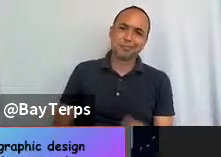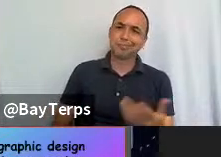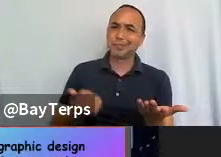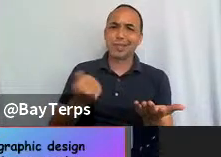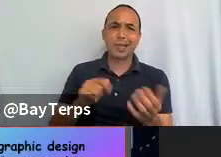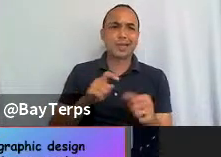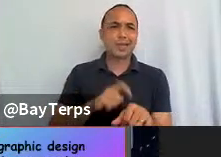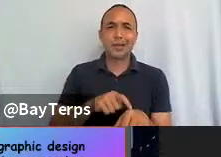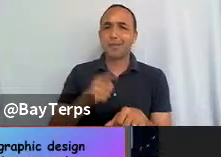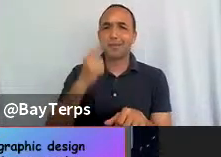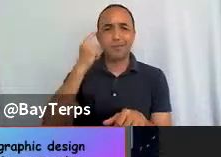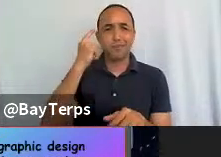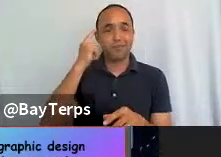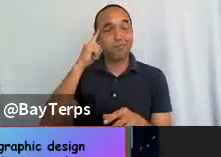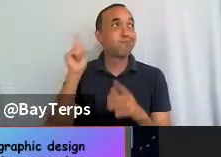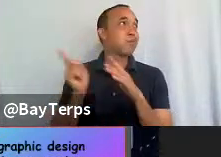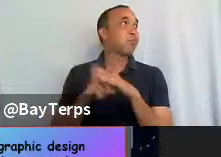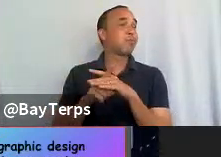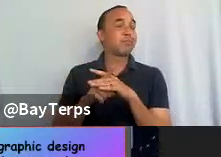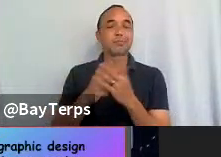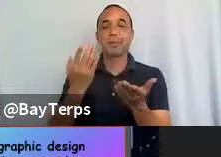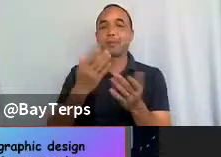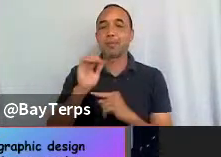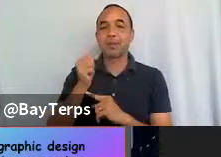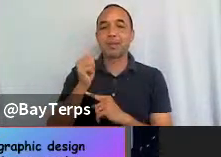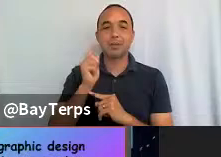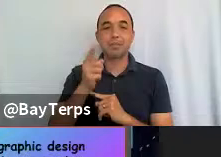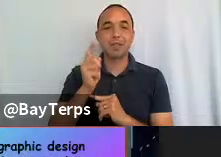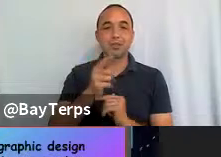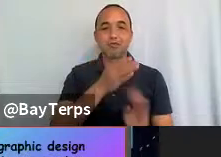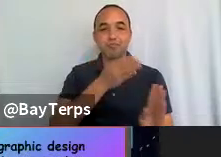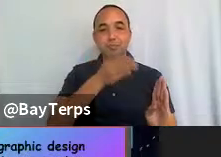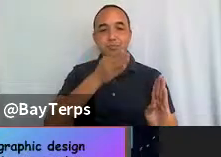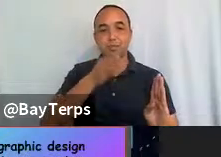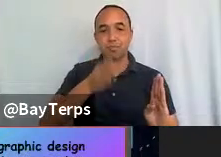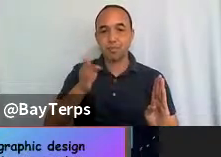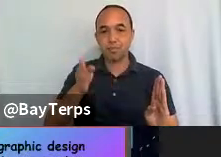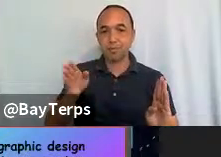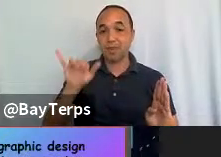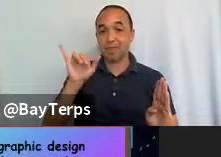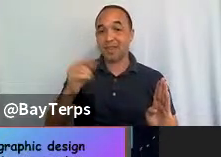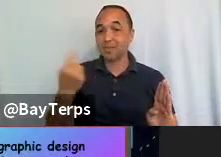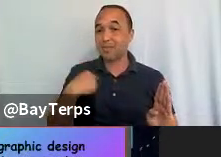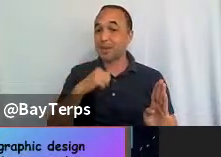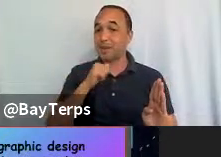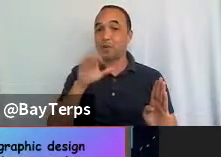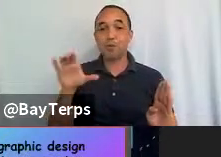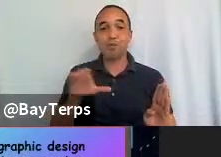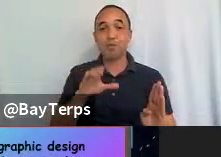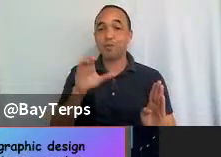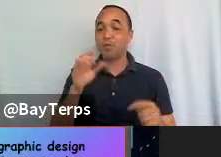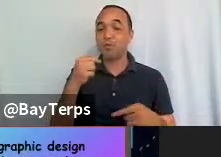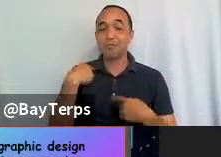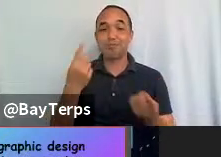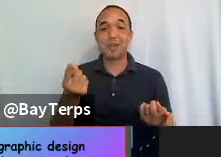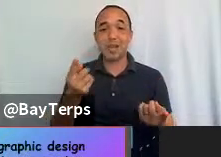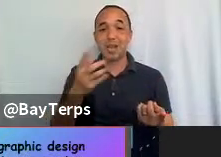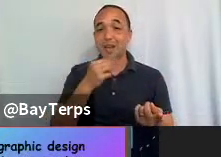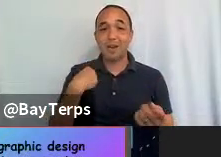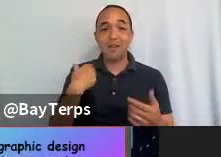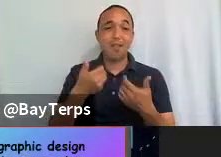every 10 minutes, maybe, which is something that I do not do ever. And I have